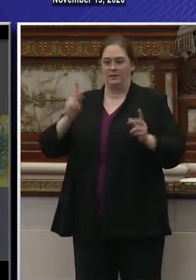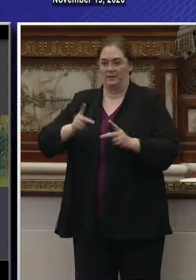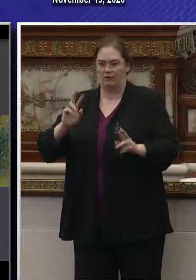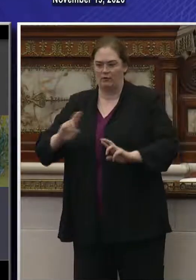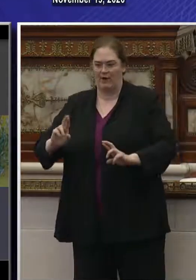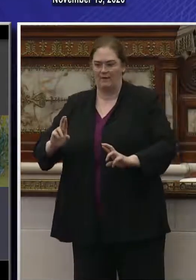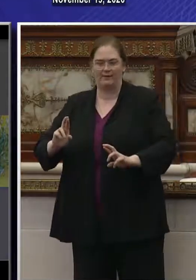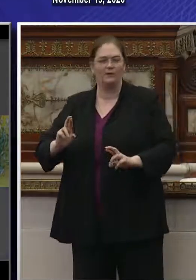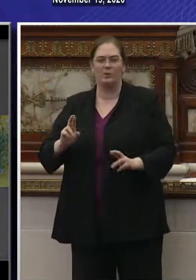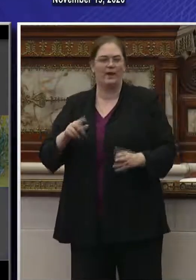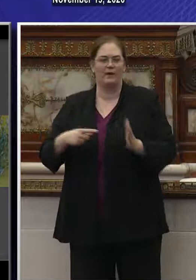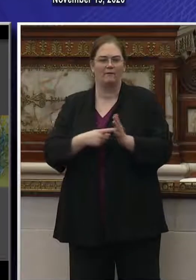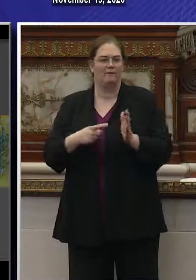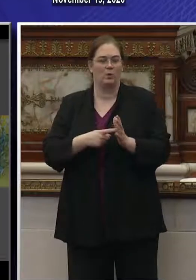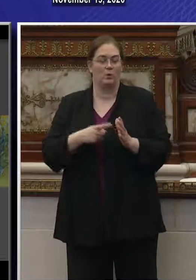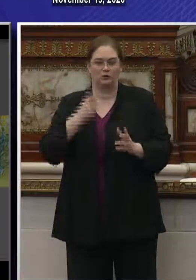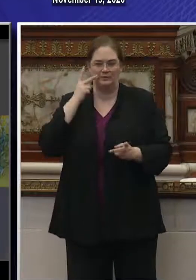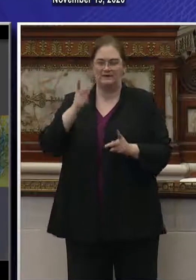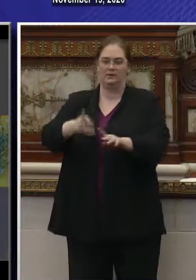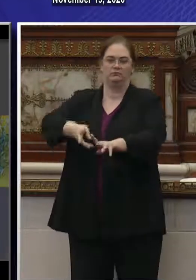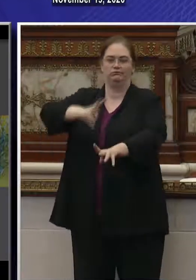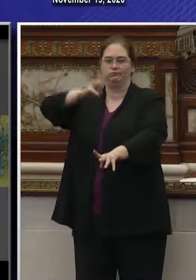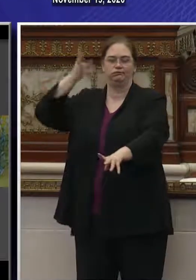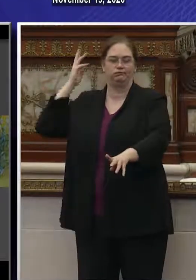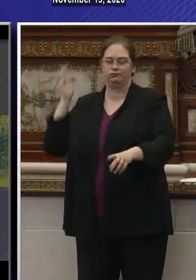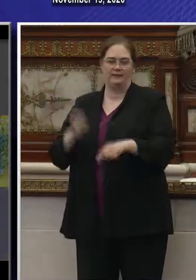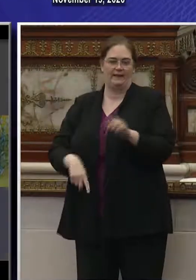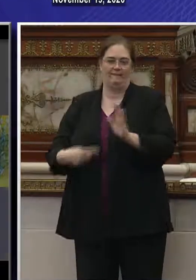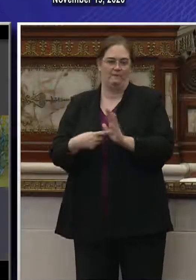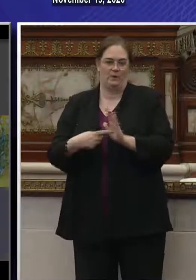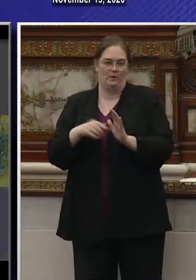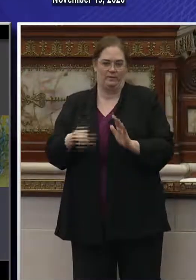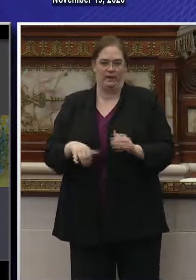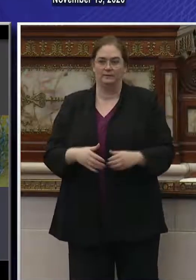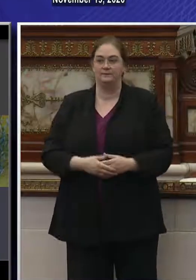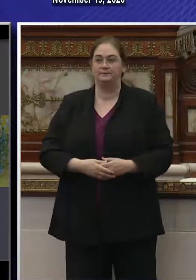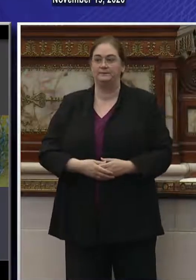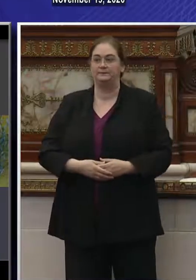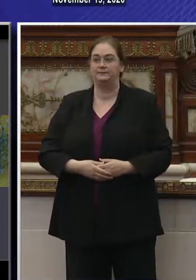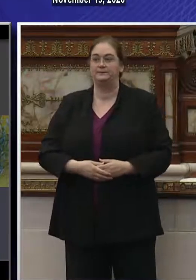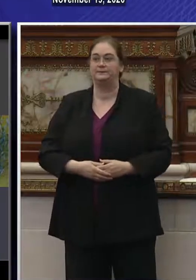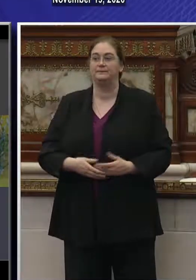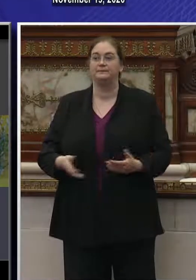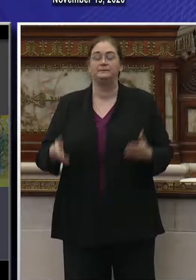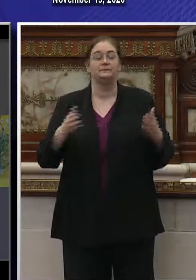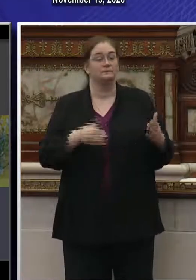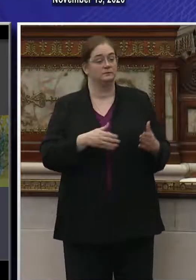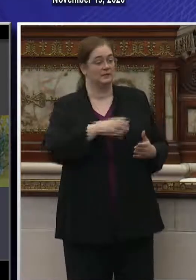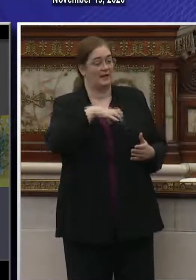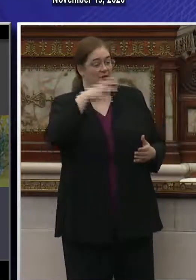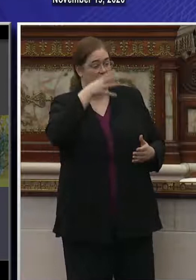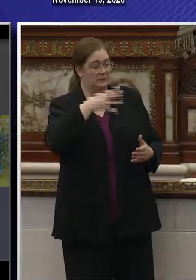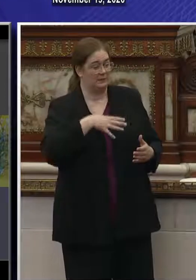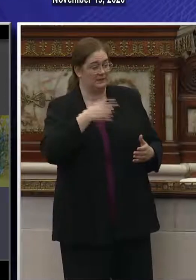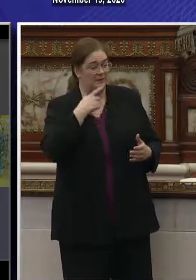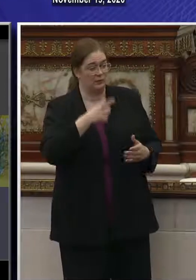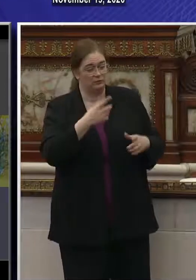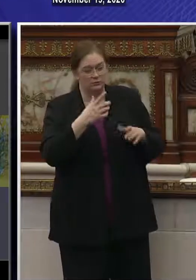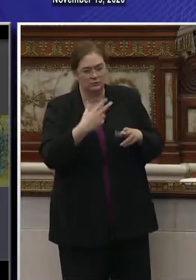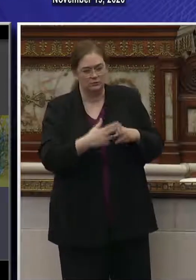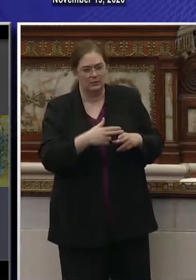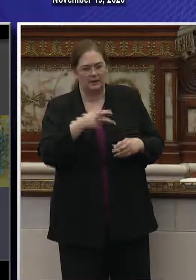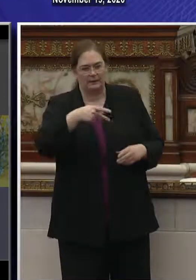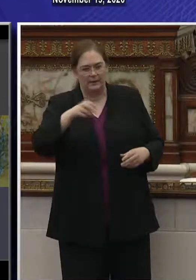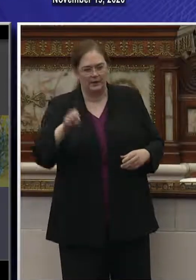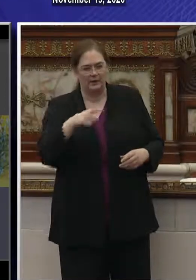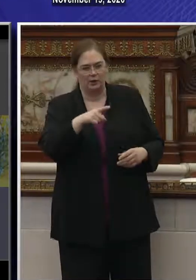can't afford that at all. You had mentioned, and you just touched on it now, about PPE.